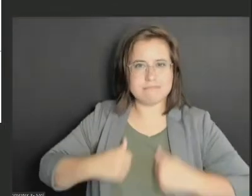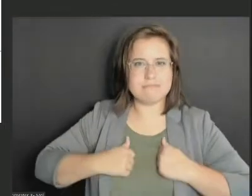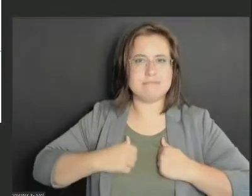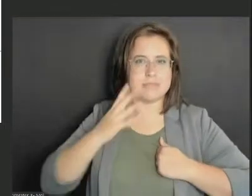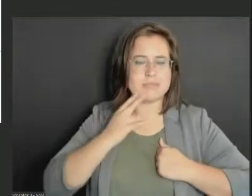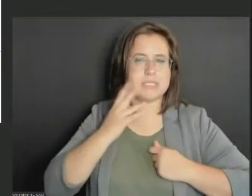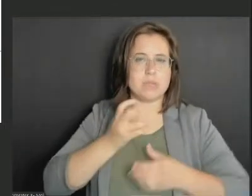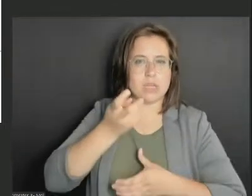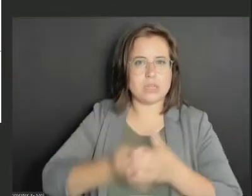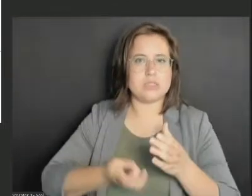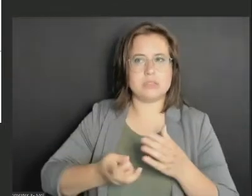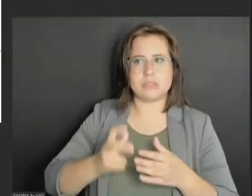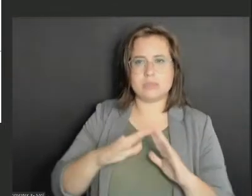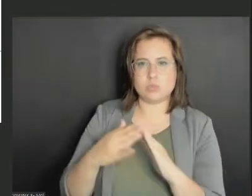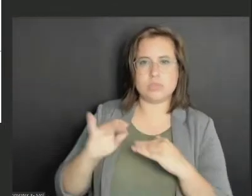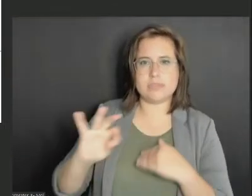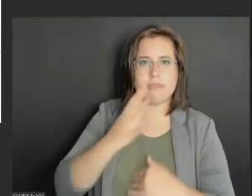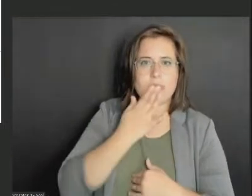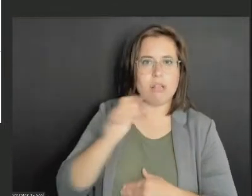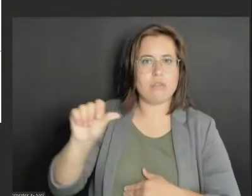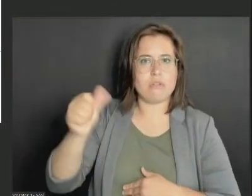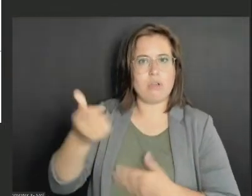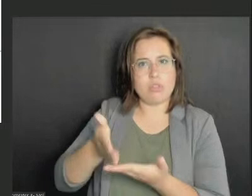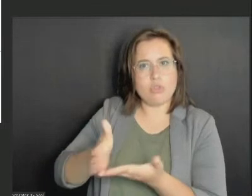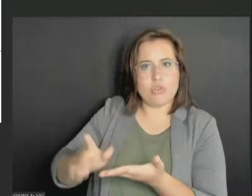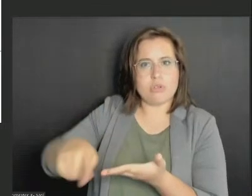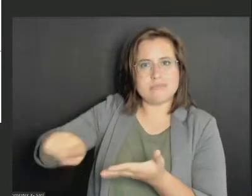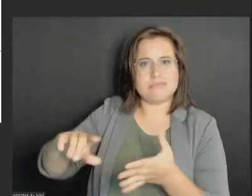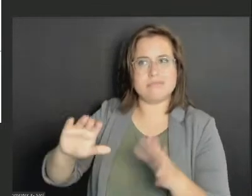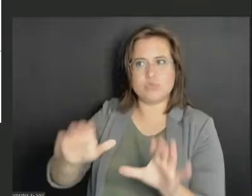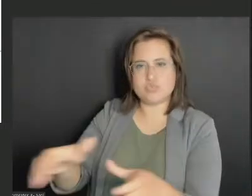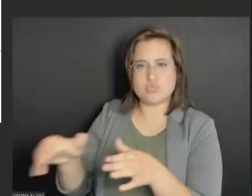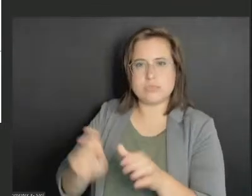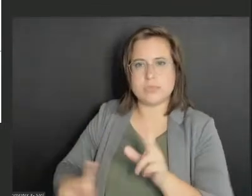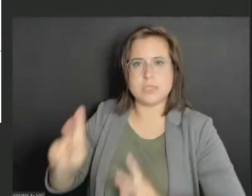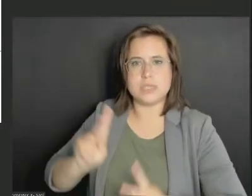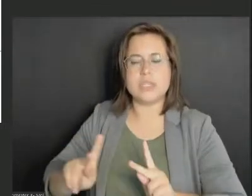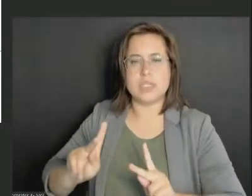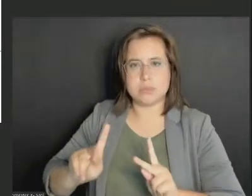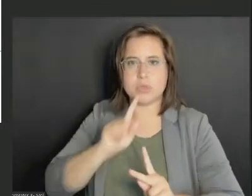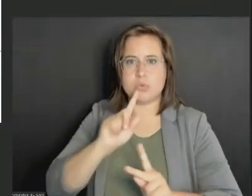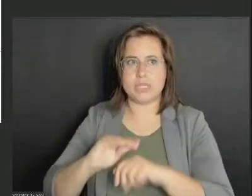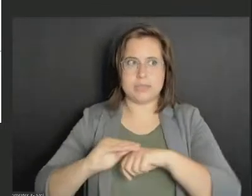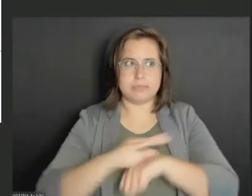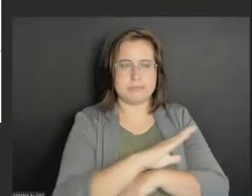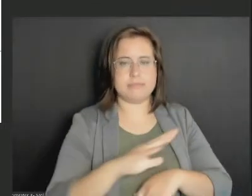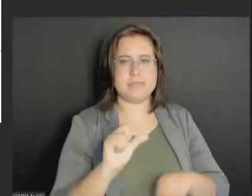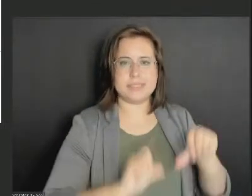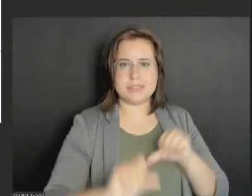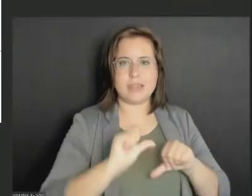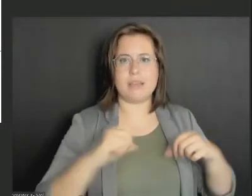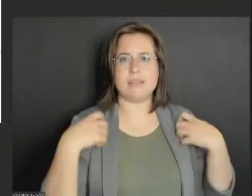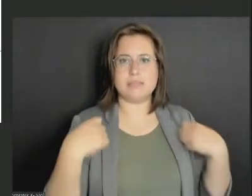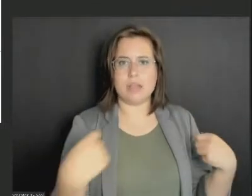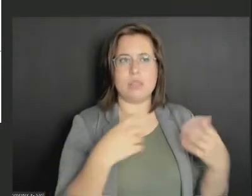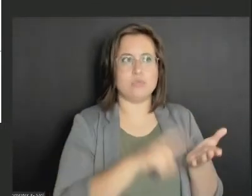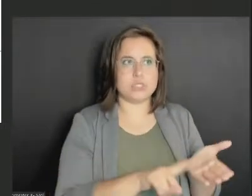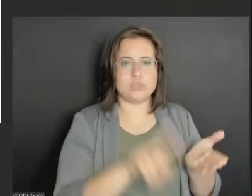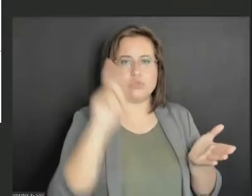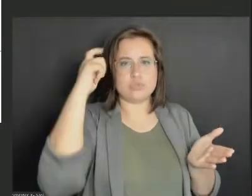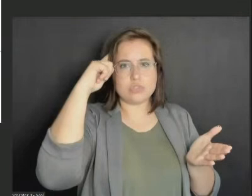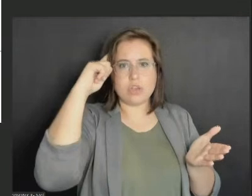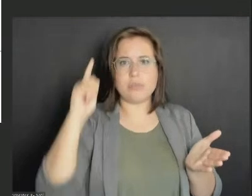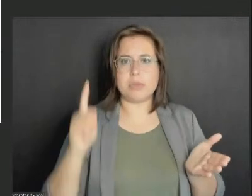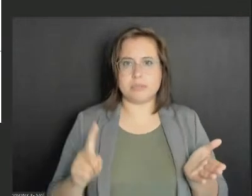and other underserved populations inform public health, science, research, and our government institutions.